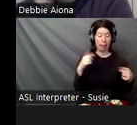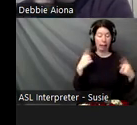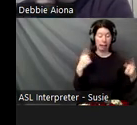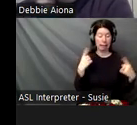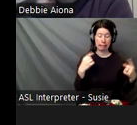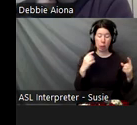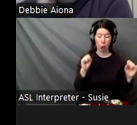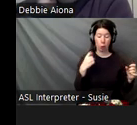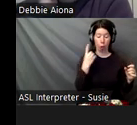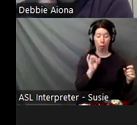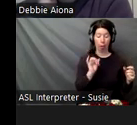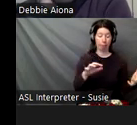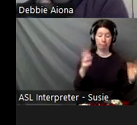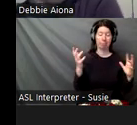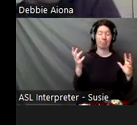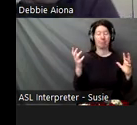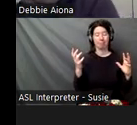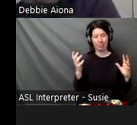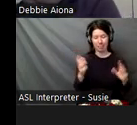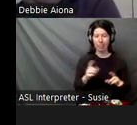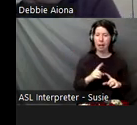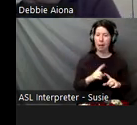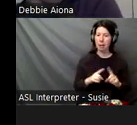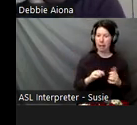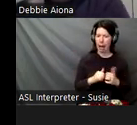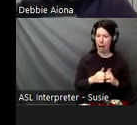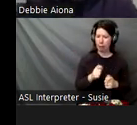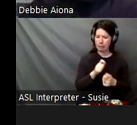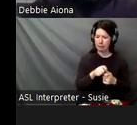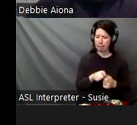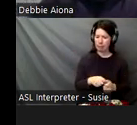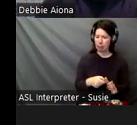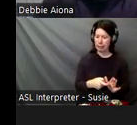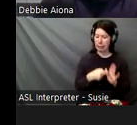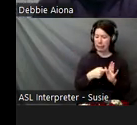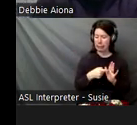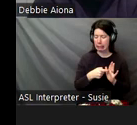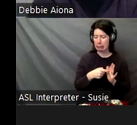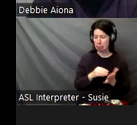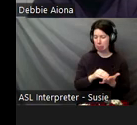look like. So I don't know how specific we need to be